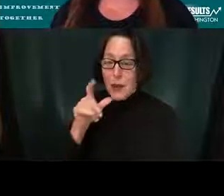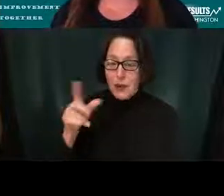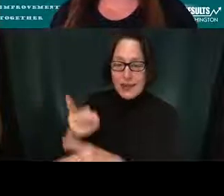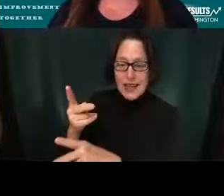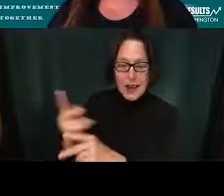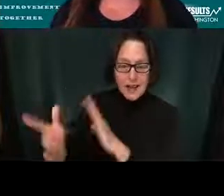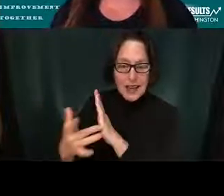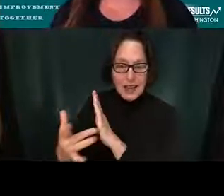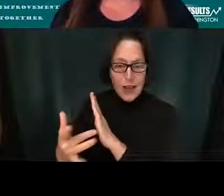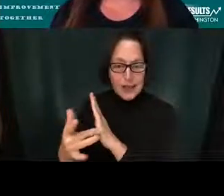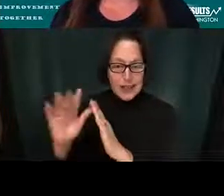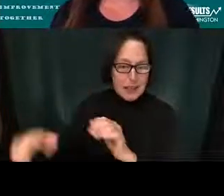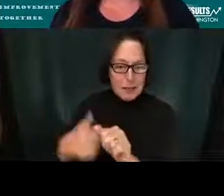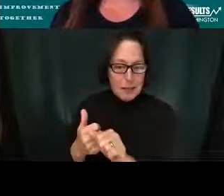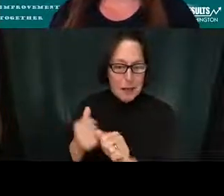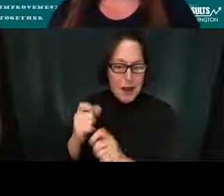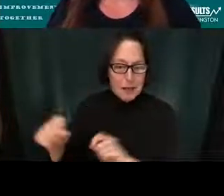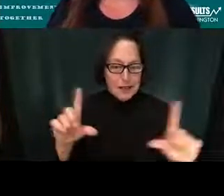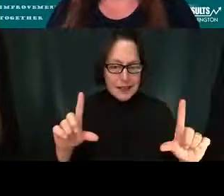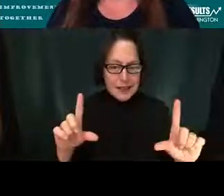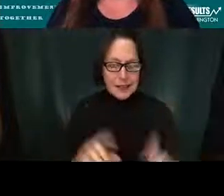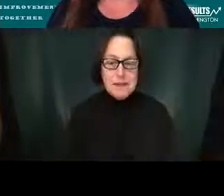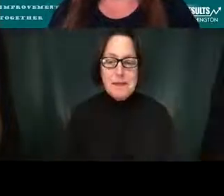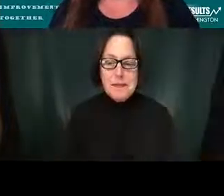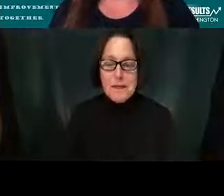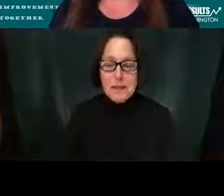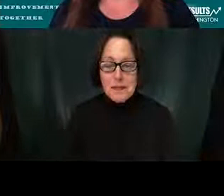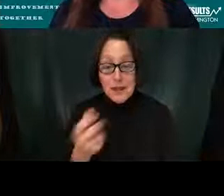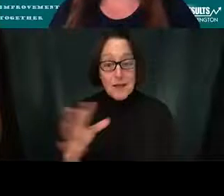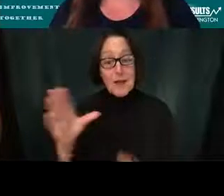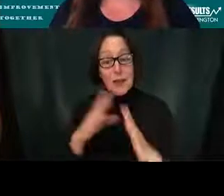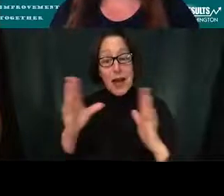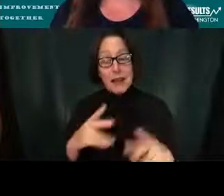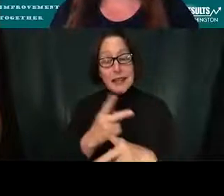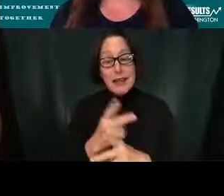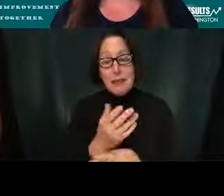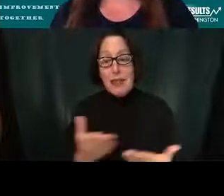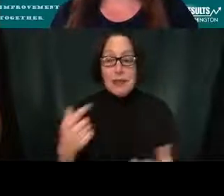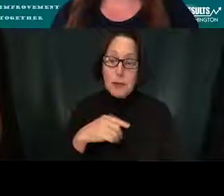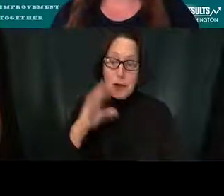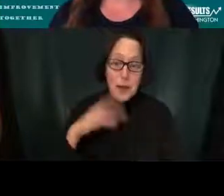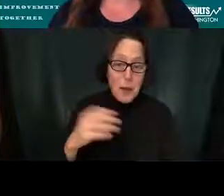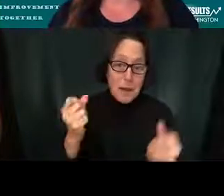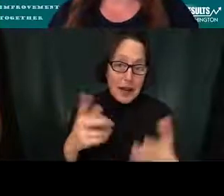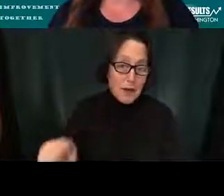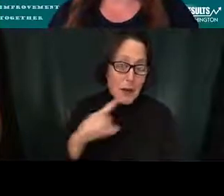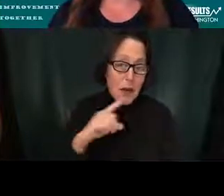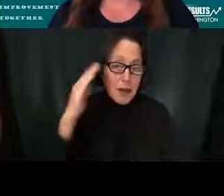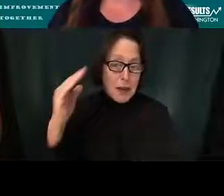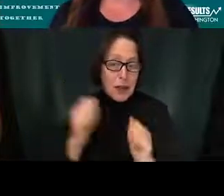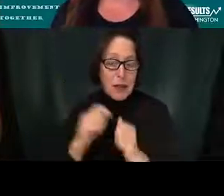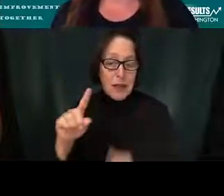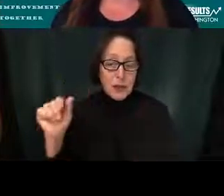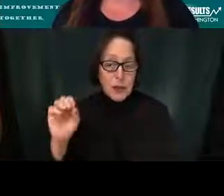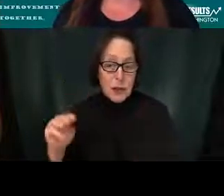the behind the scenes. A few housekeeping things. We know many of you are familiar with Zoom meetings, but